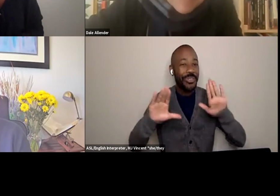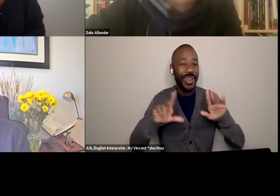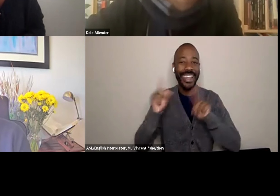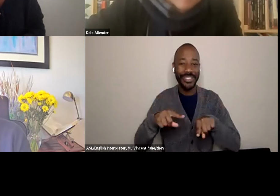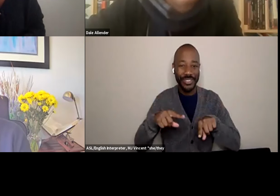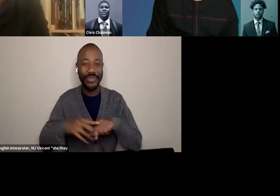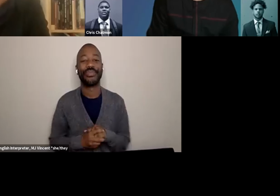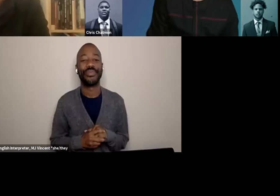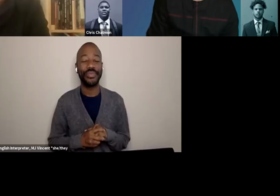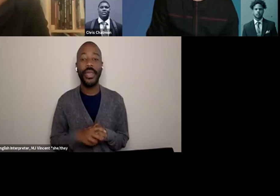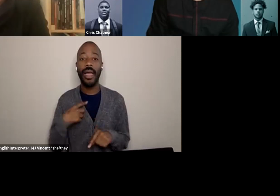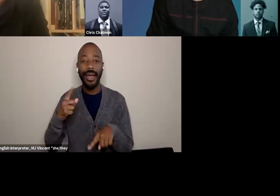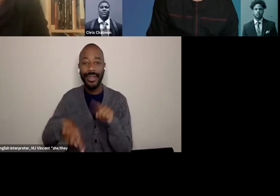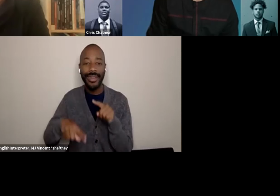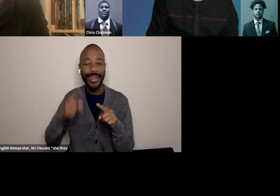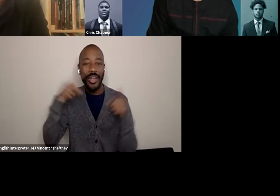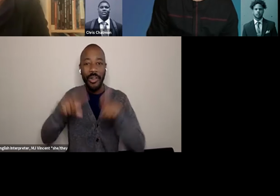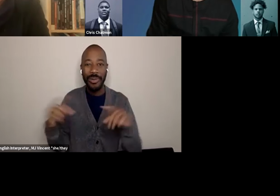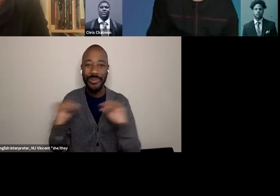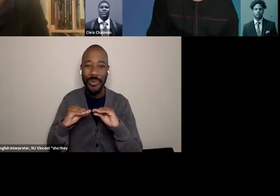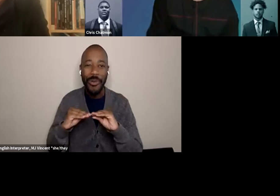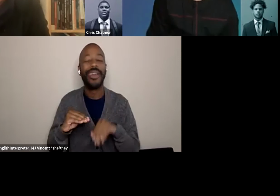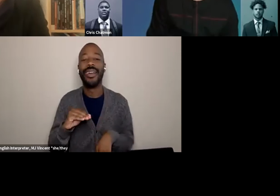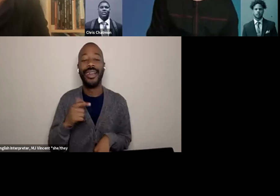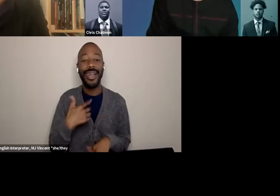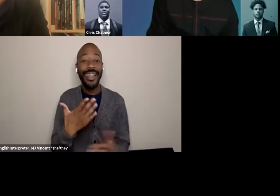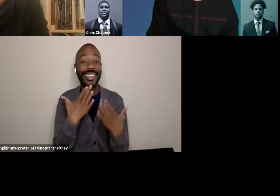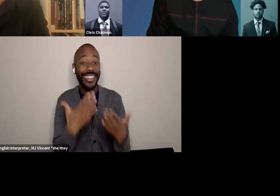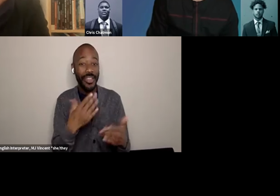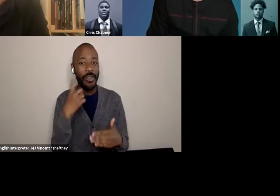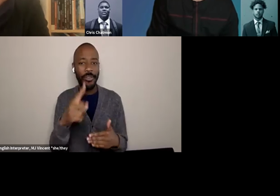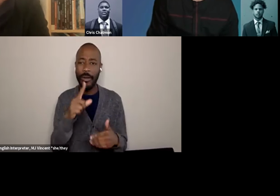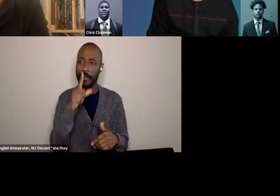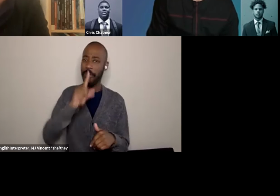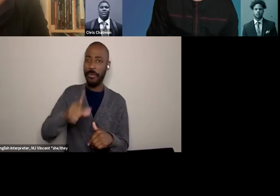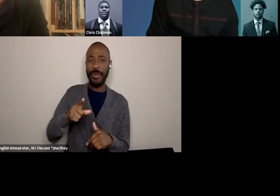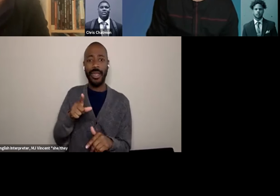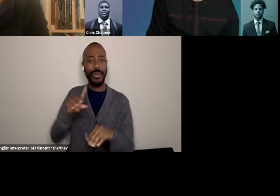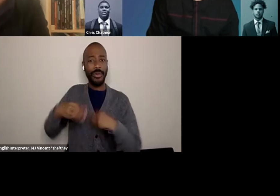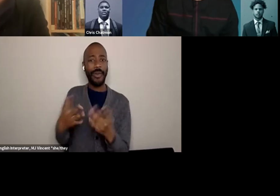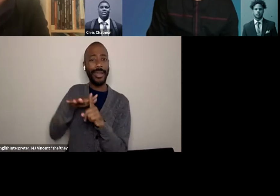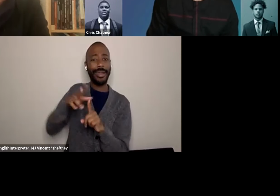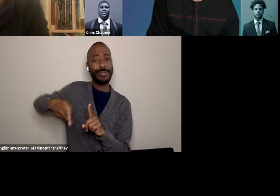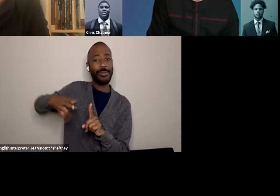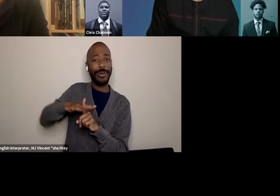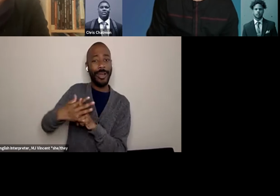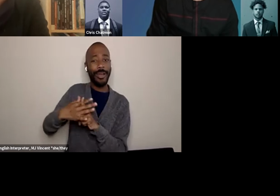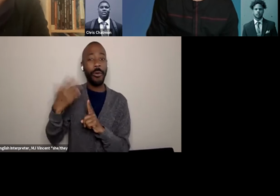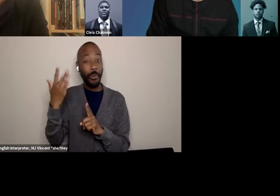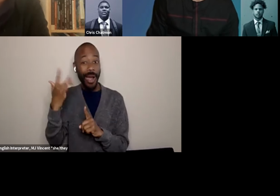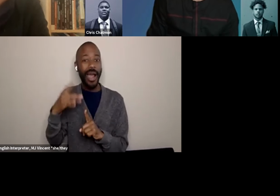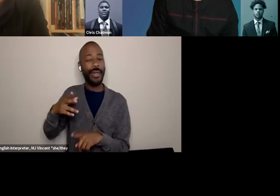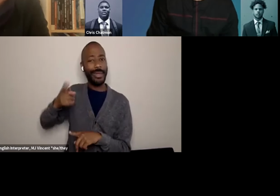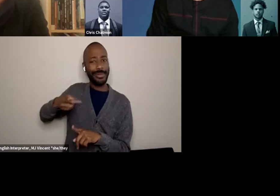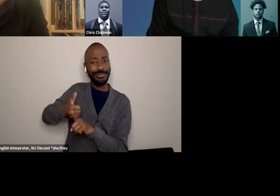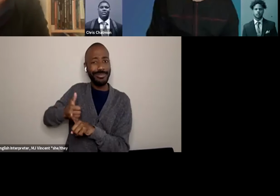I absolutely couldn't agree one more. And I thank you for putting everything in a historical context, because it's such a rich history